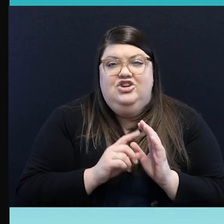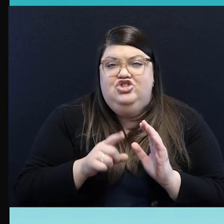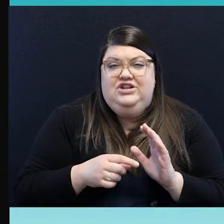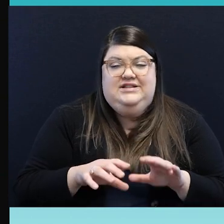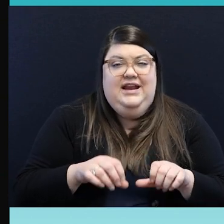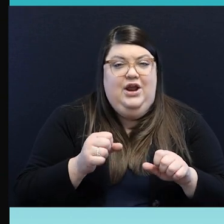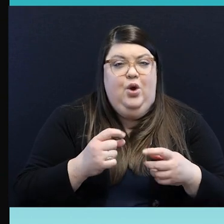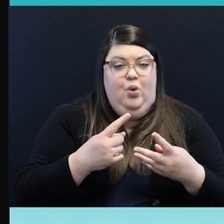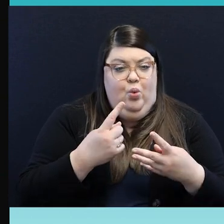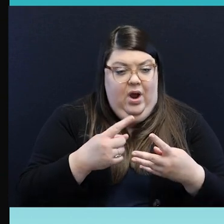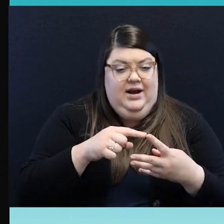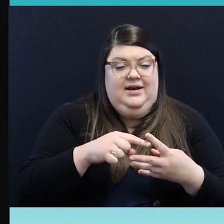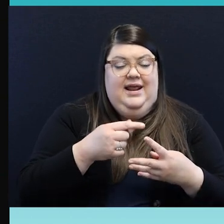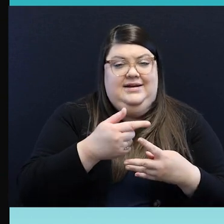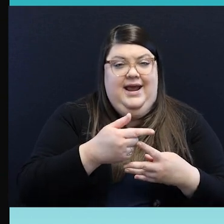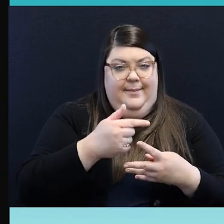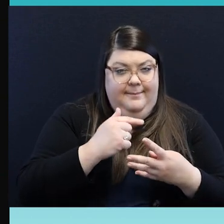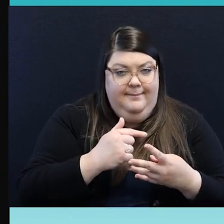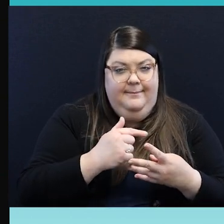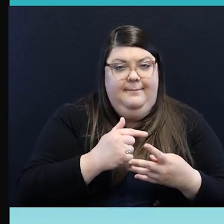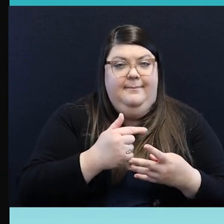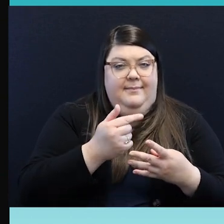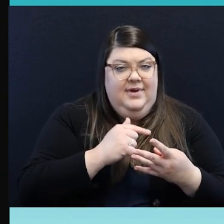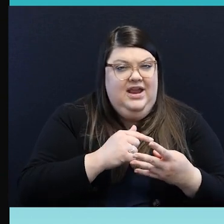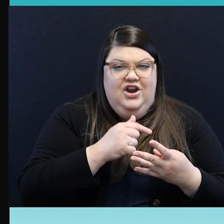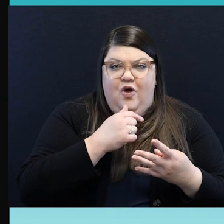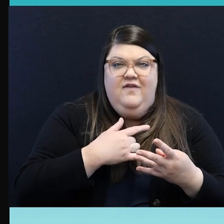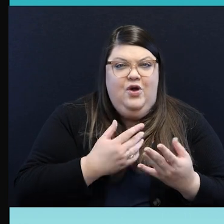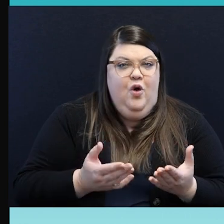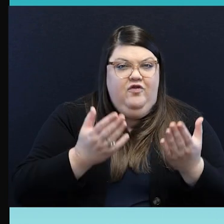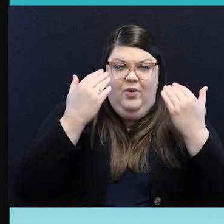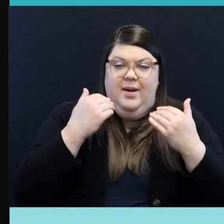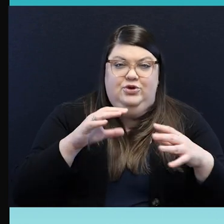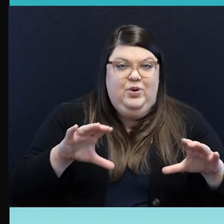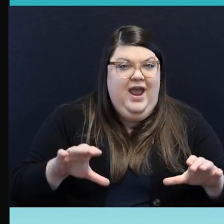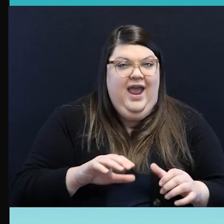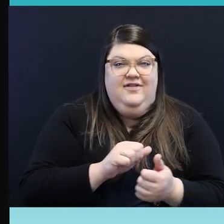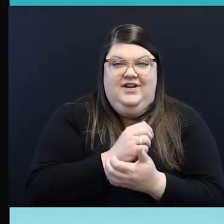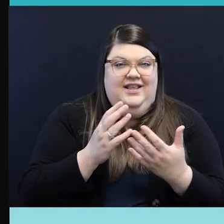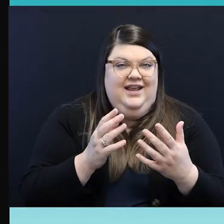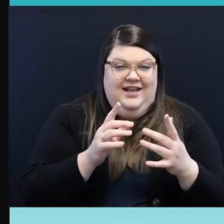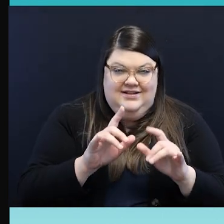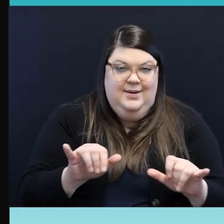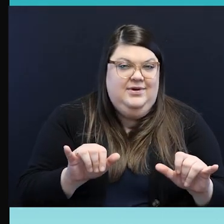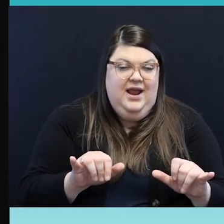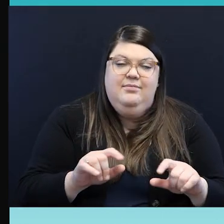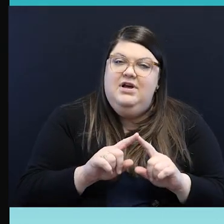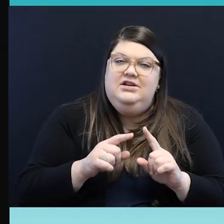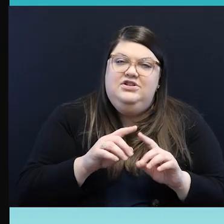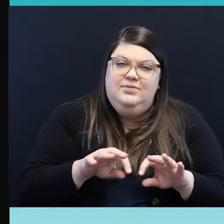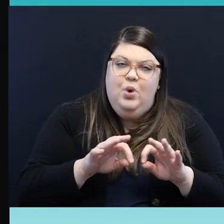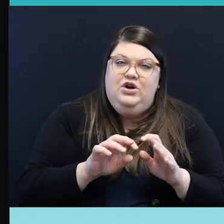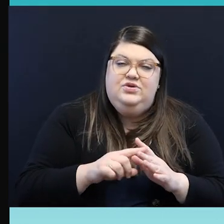time and not feel like you have to do everything all at once. Just start with some conversation. Get to